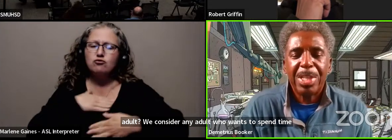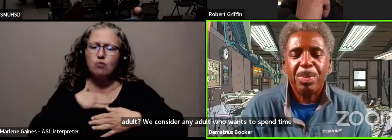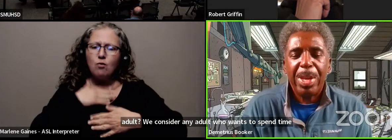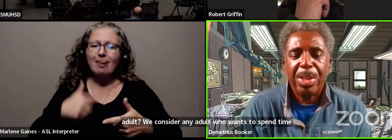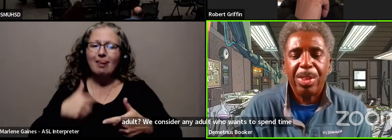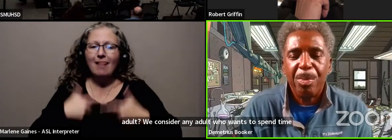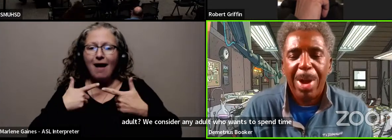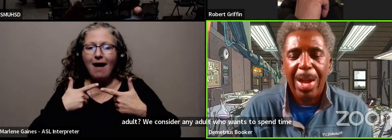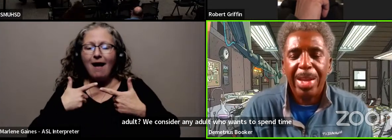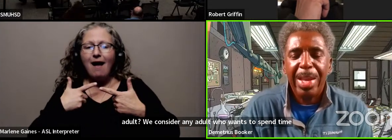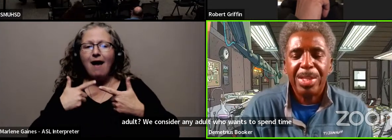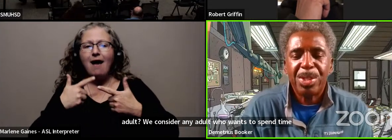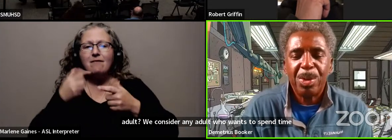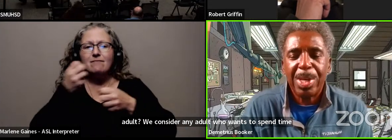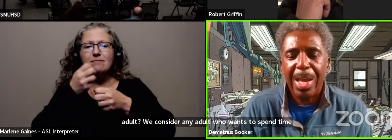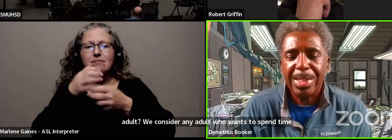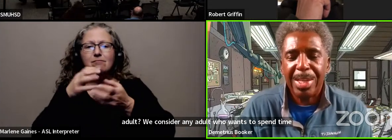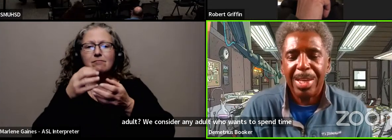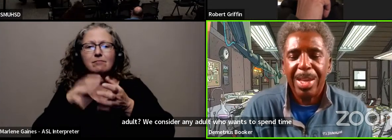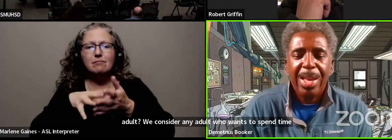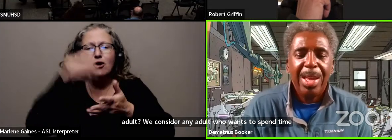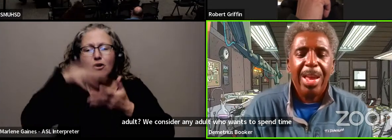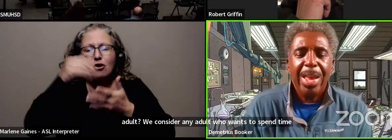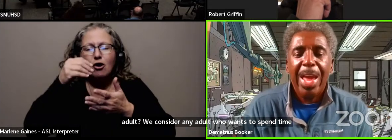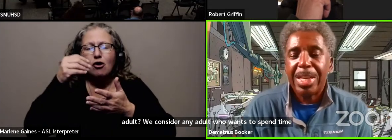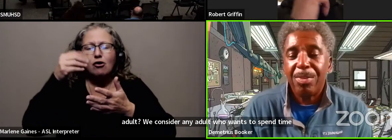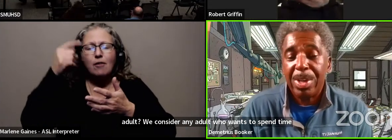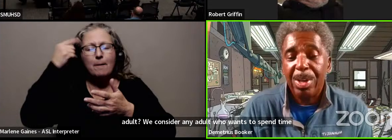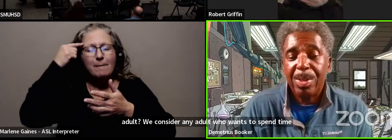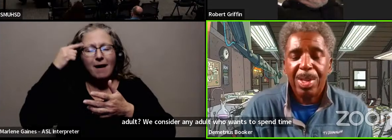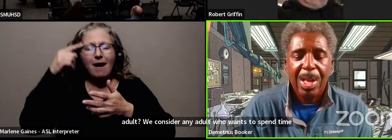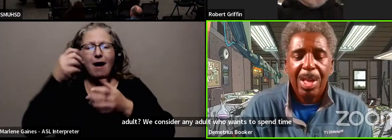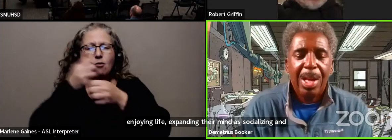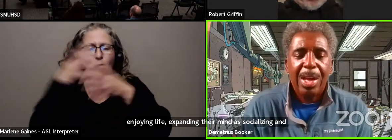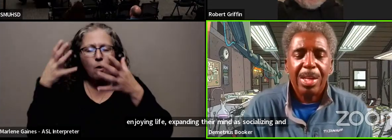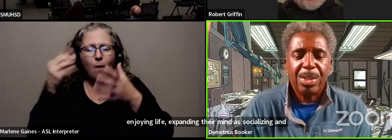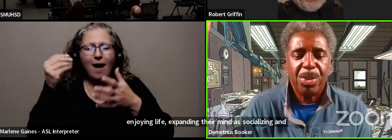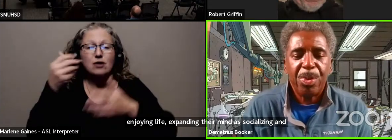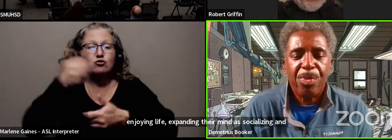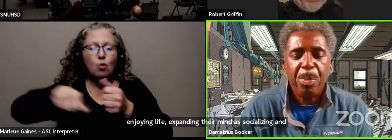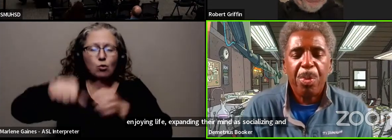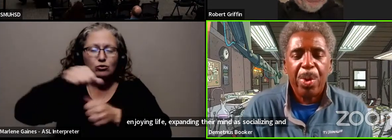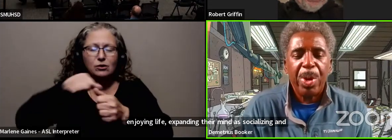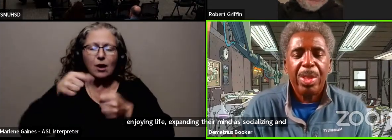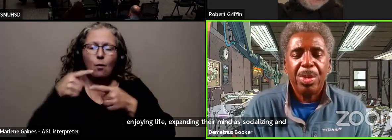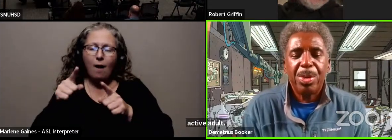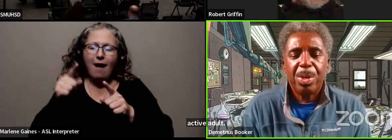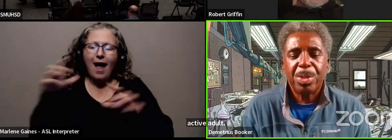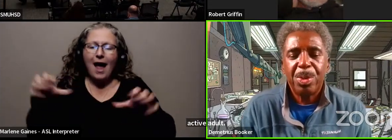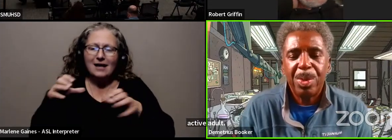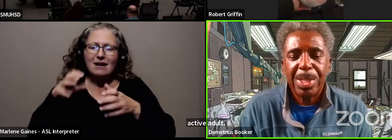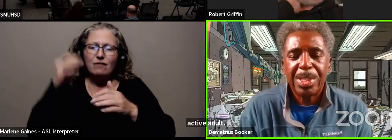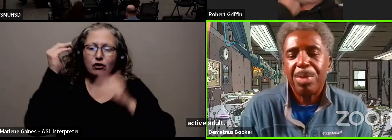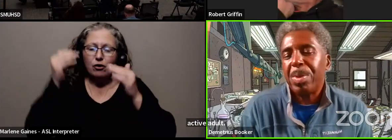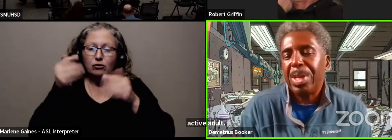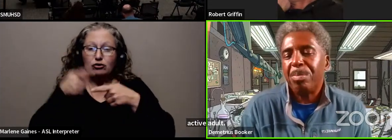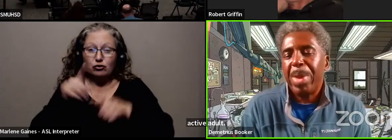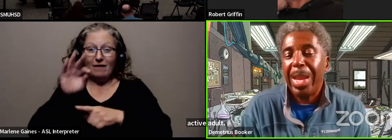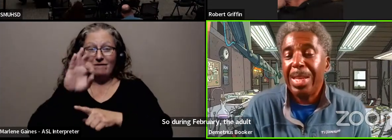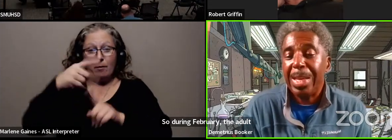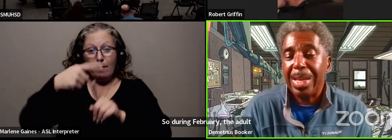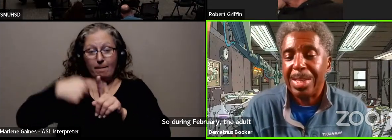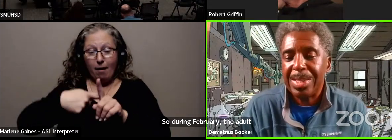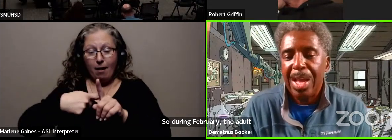life, expanding their mind, and socializing, an active adult. So during February, the adult school is